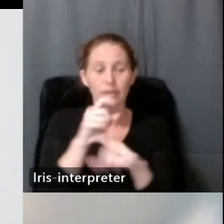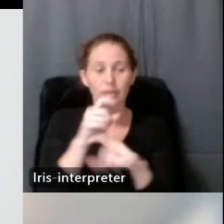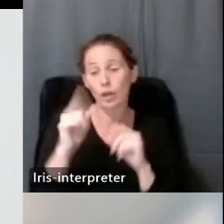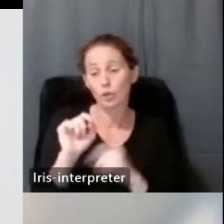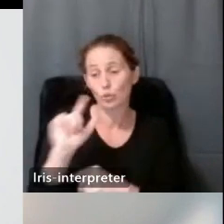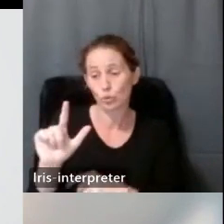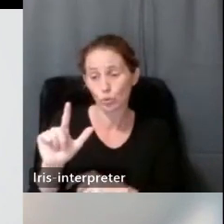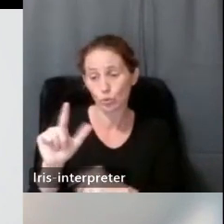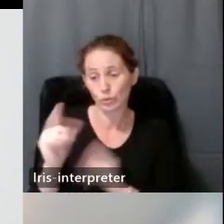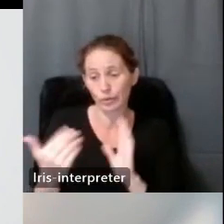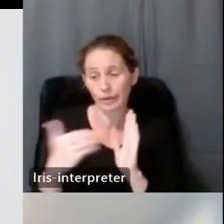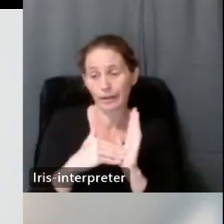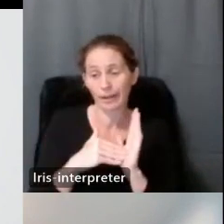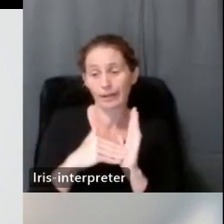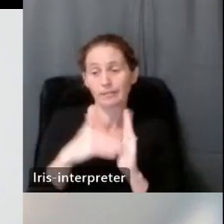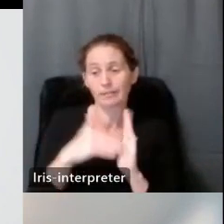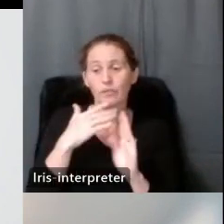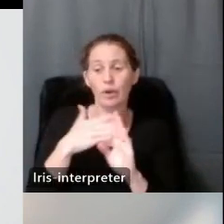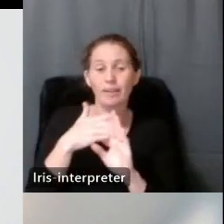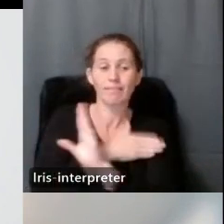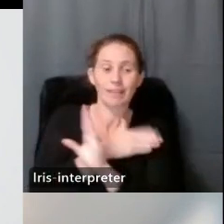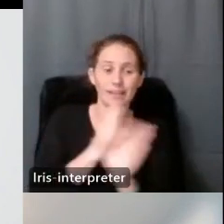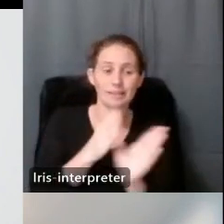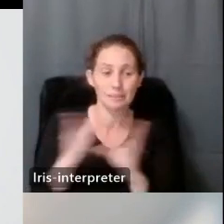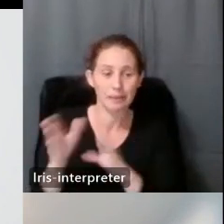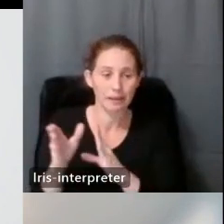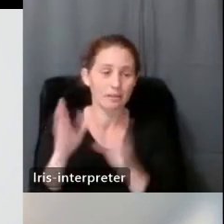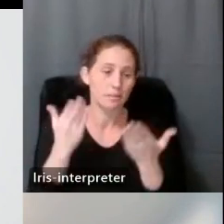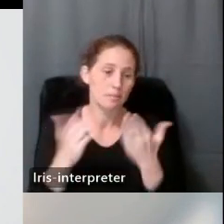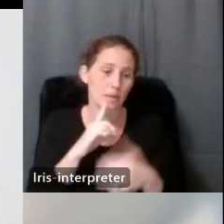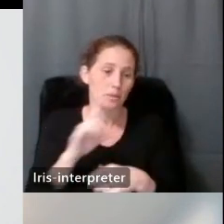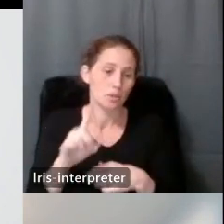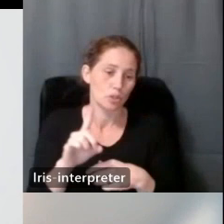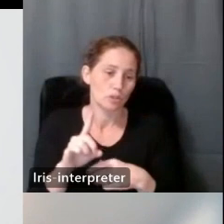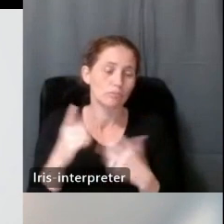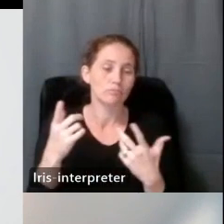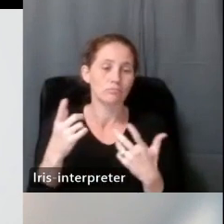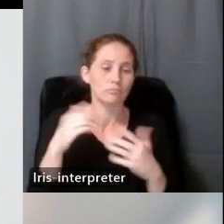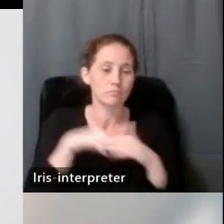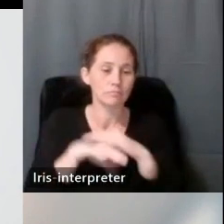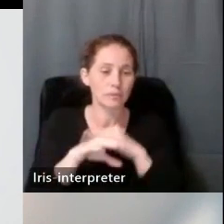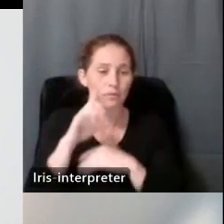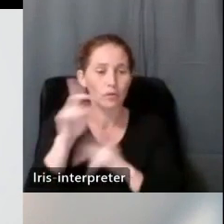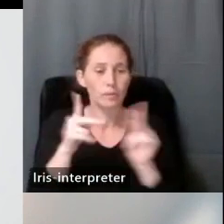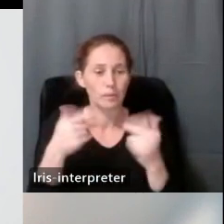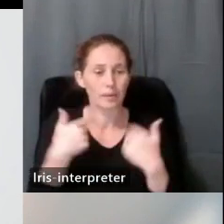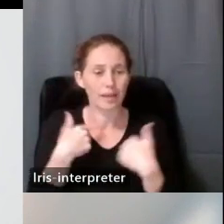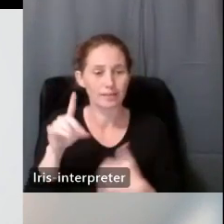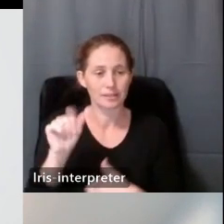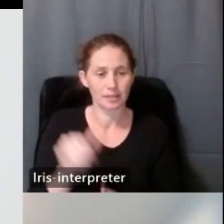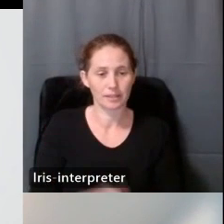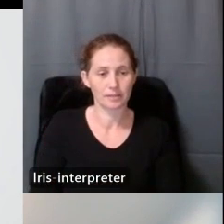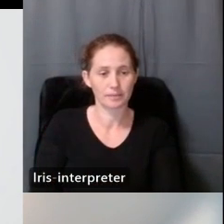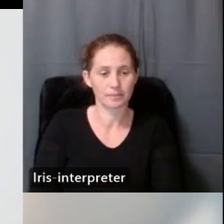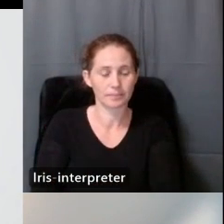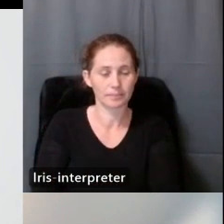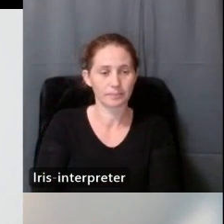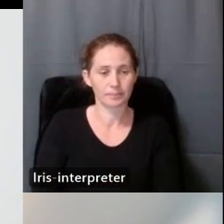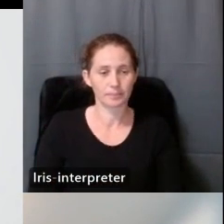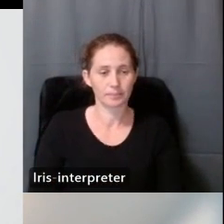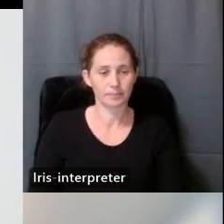tool, again, in advanced planning that could ensure accessibility for people with disabilities.